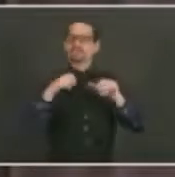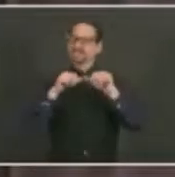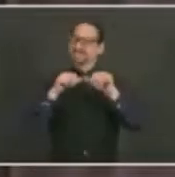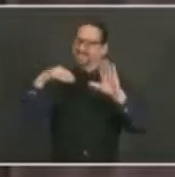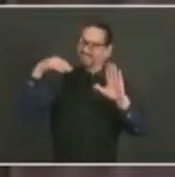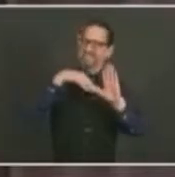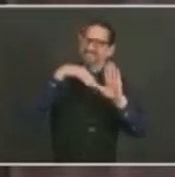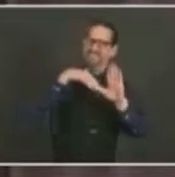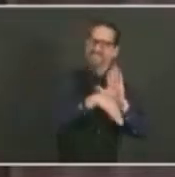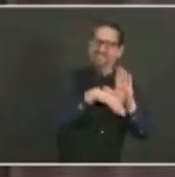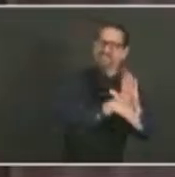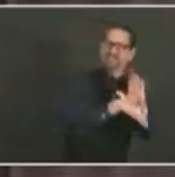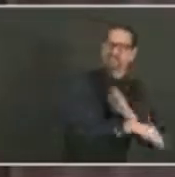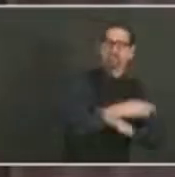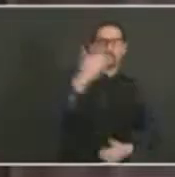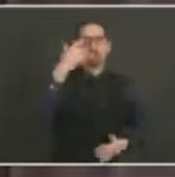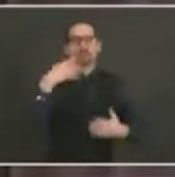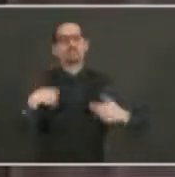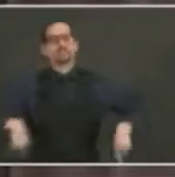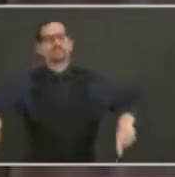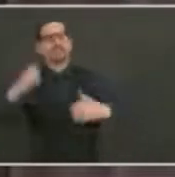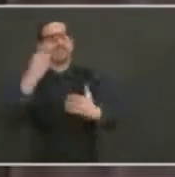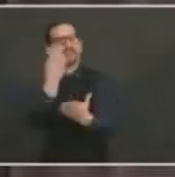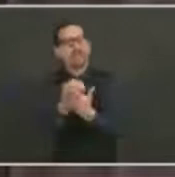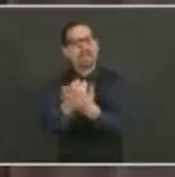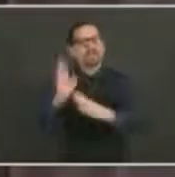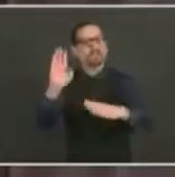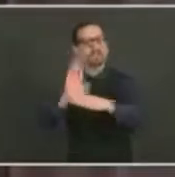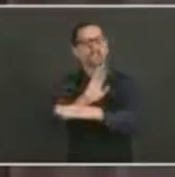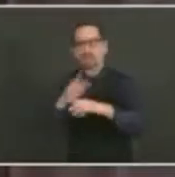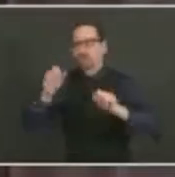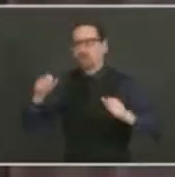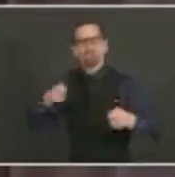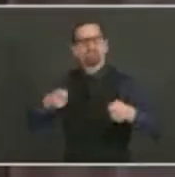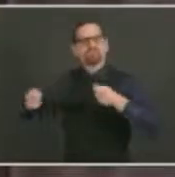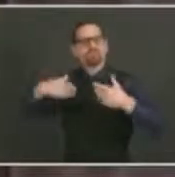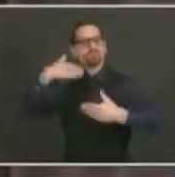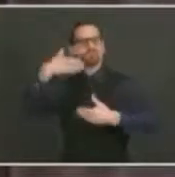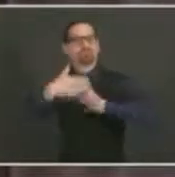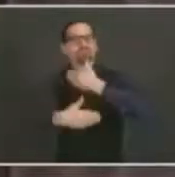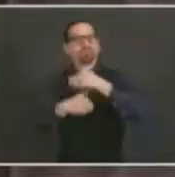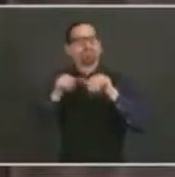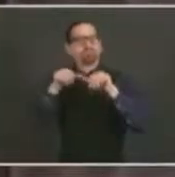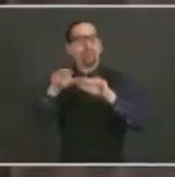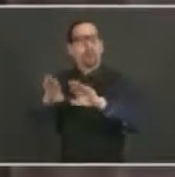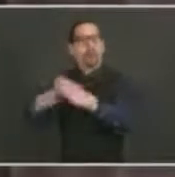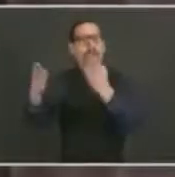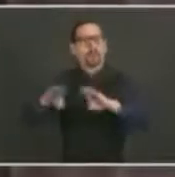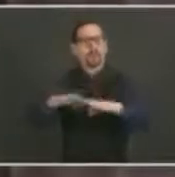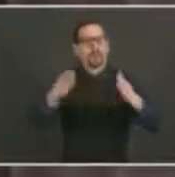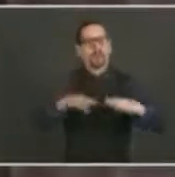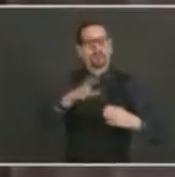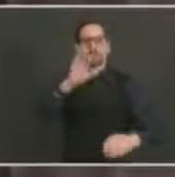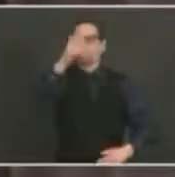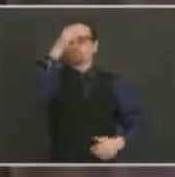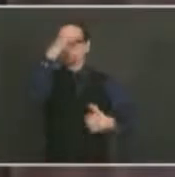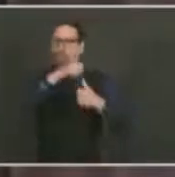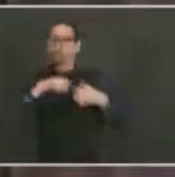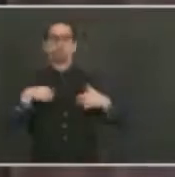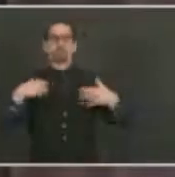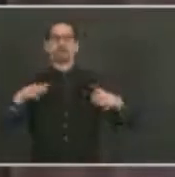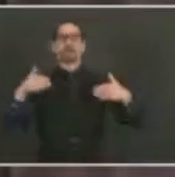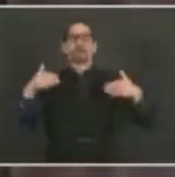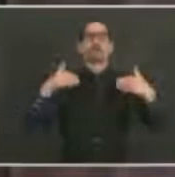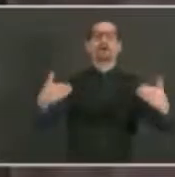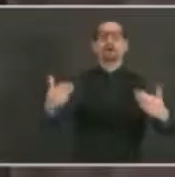We can do that carefully. We also have to know if we go too far, the risk of the new